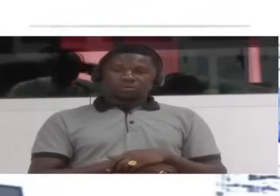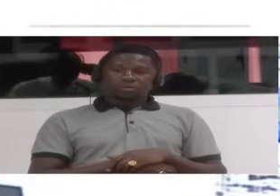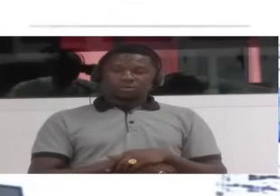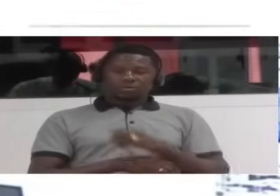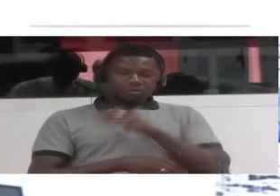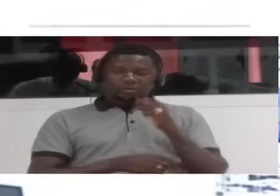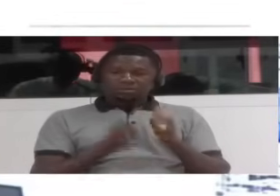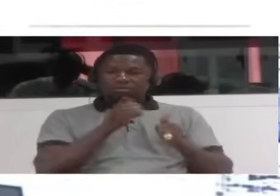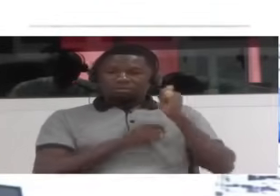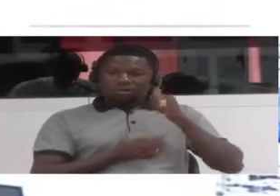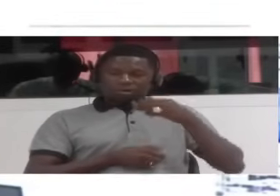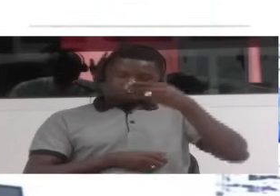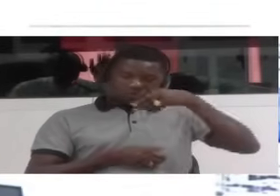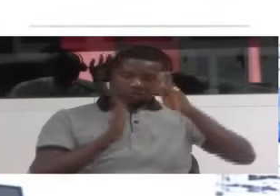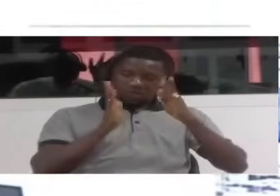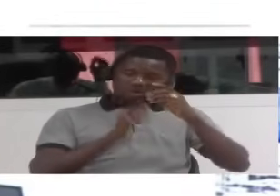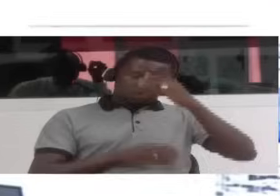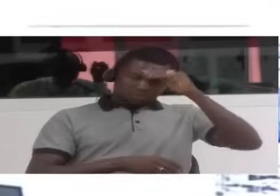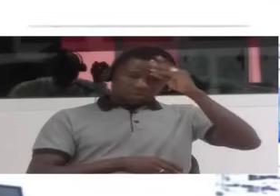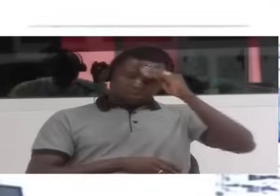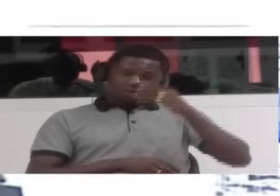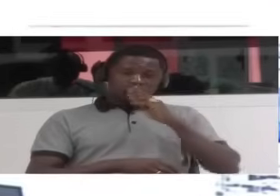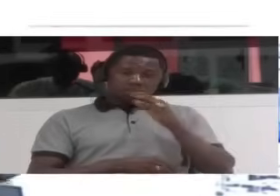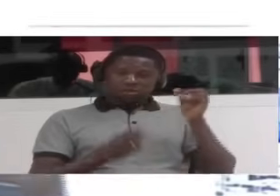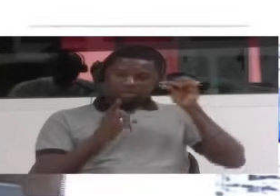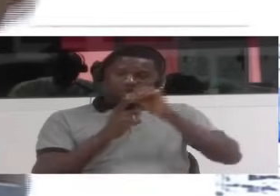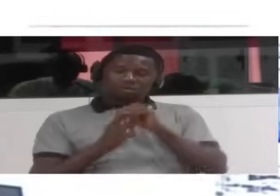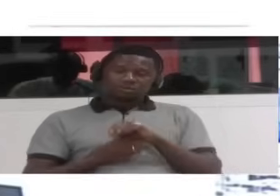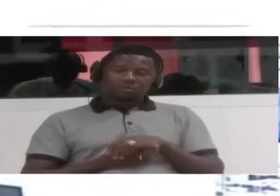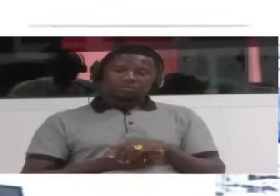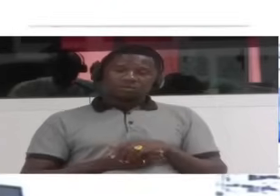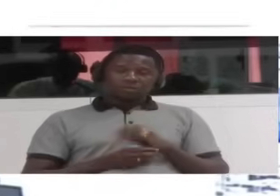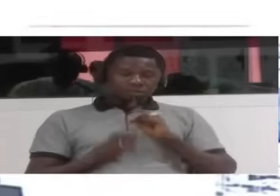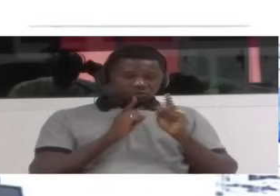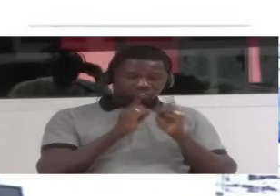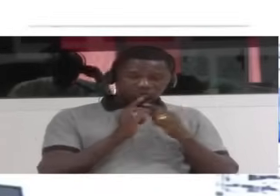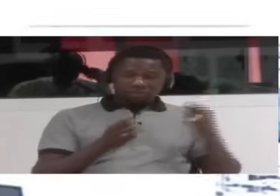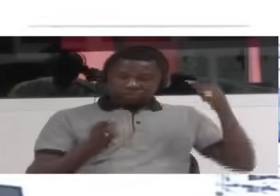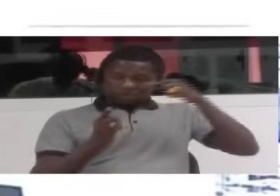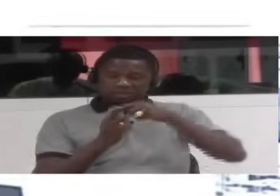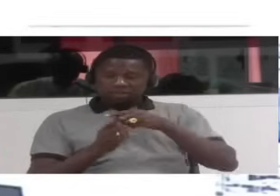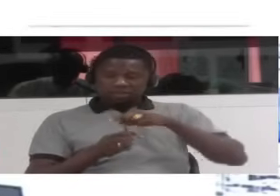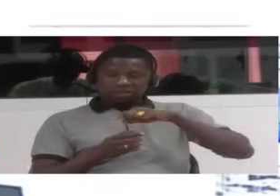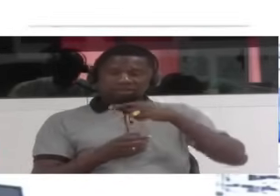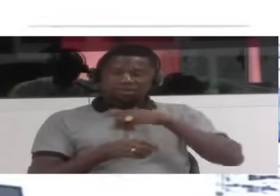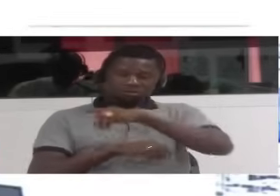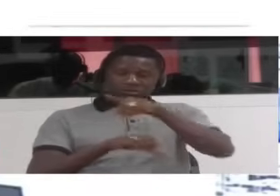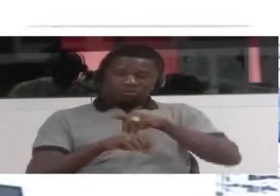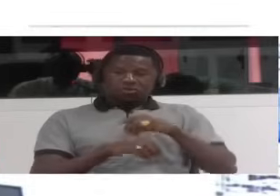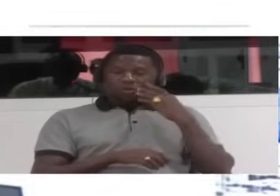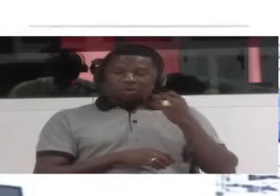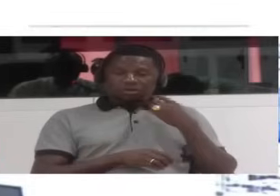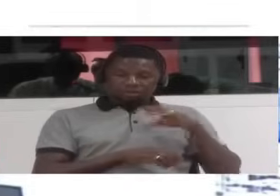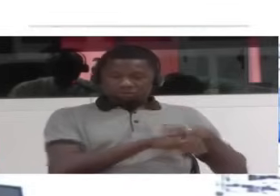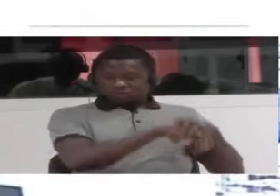They were Bagway boys. Yes, they are Bagway boys. So on that, we were discussing until we reached at that point. So when I took this man